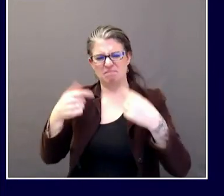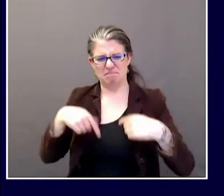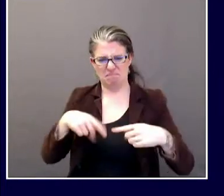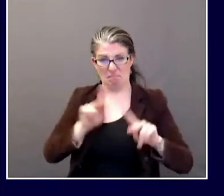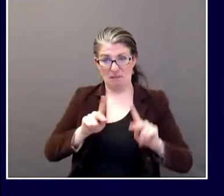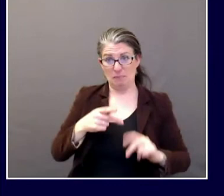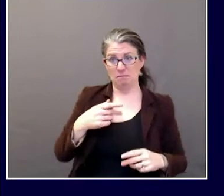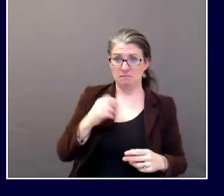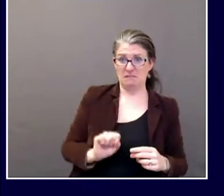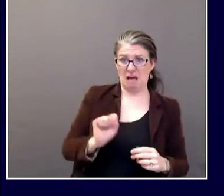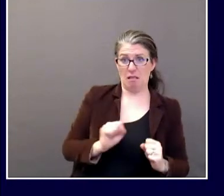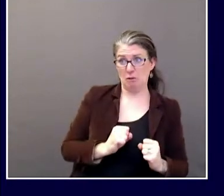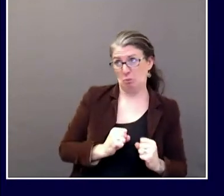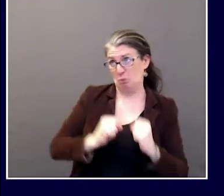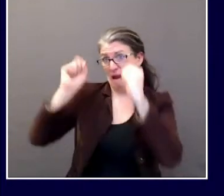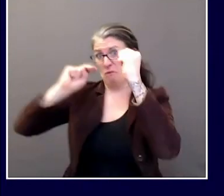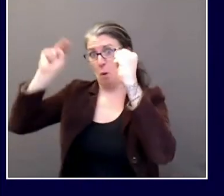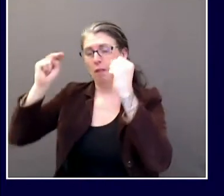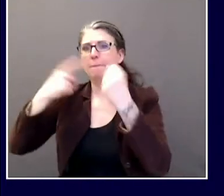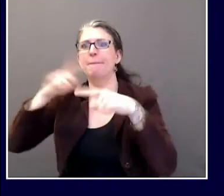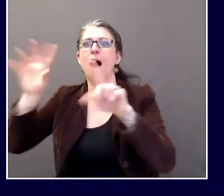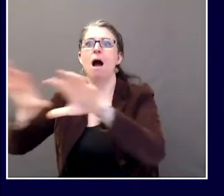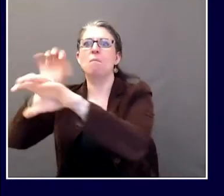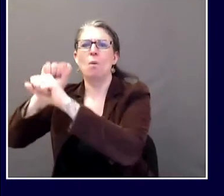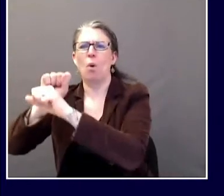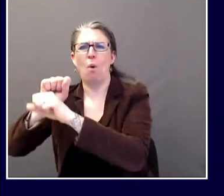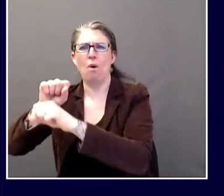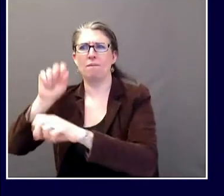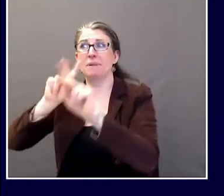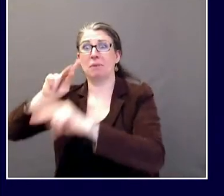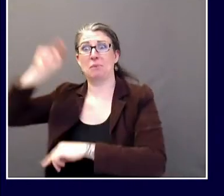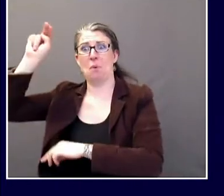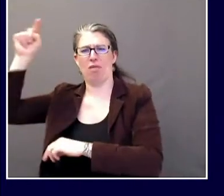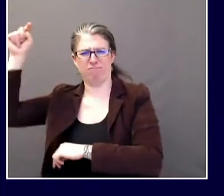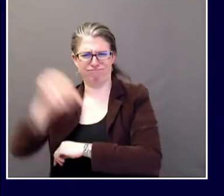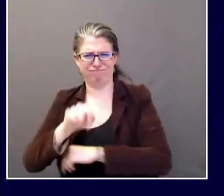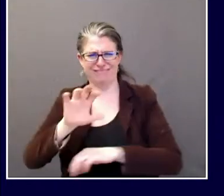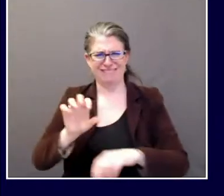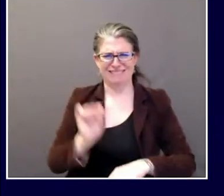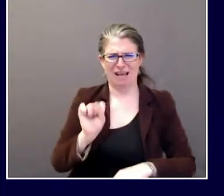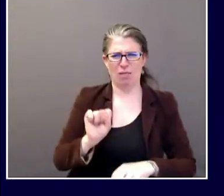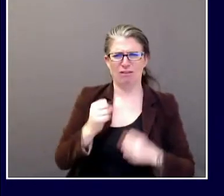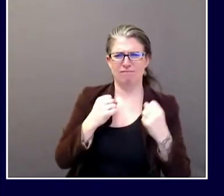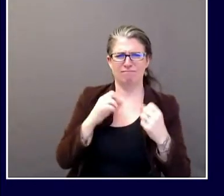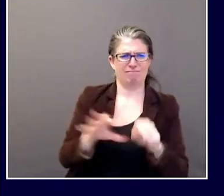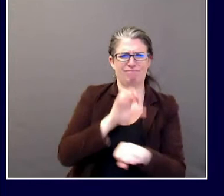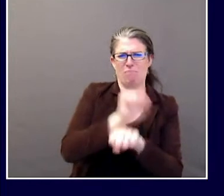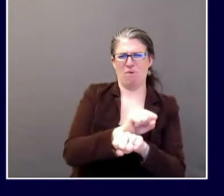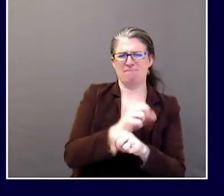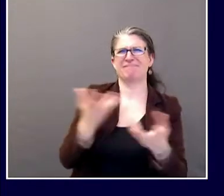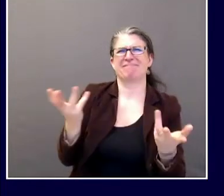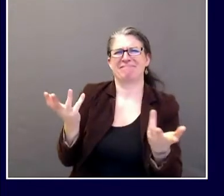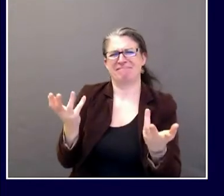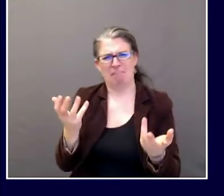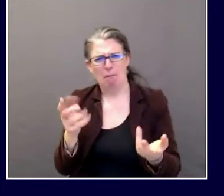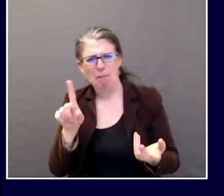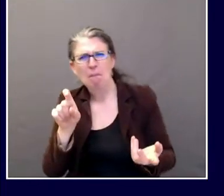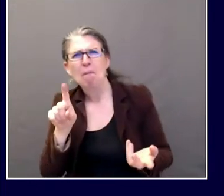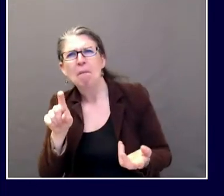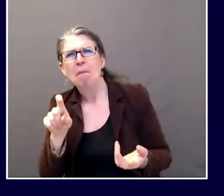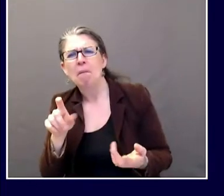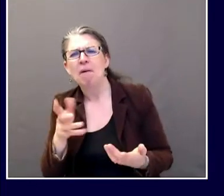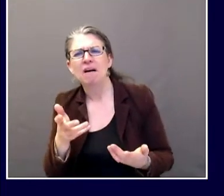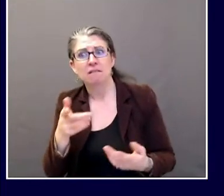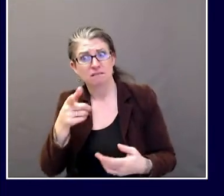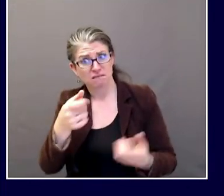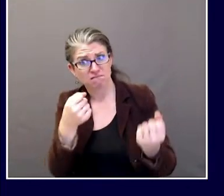from people who live in that area who might not have the same capabilities to travel farther. Do you have any recommendation or guidance for Mainers on this front? I do,